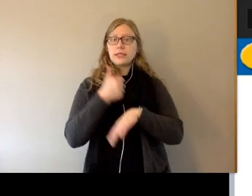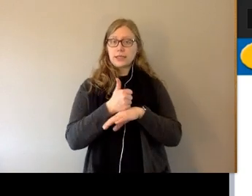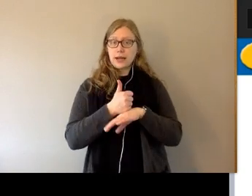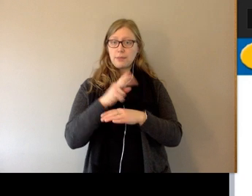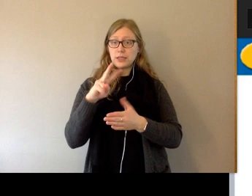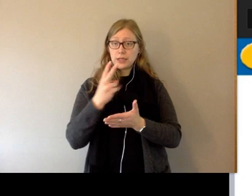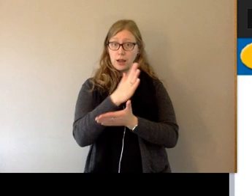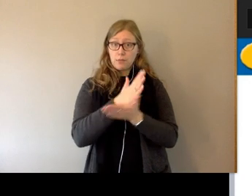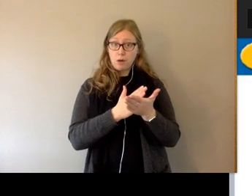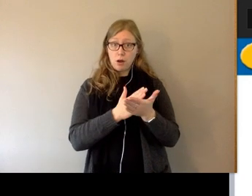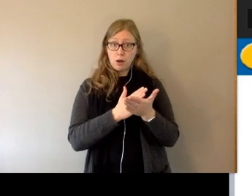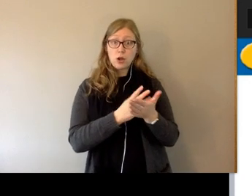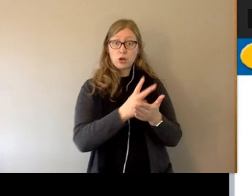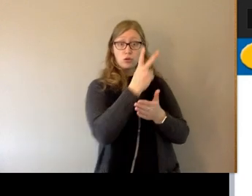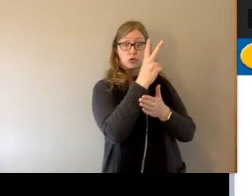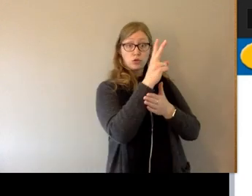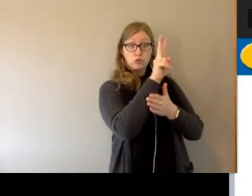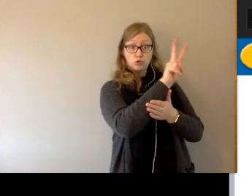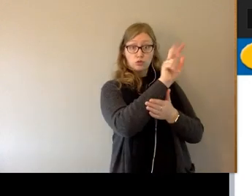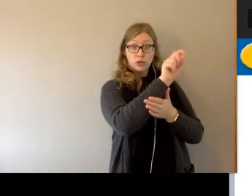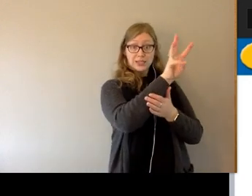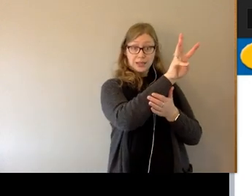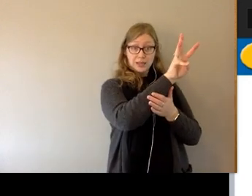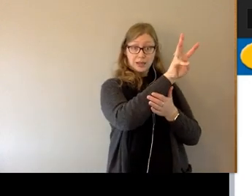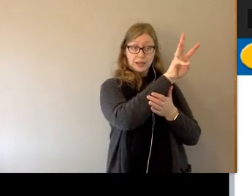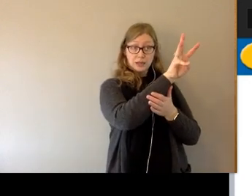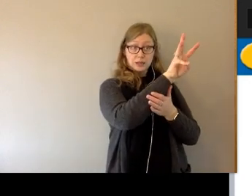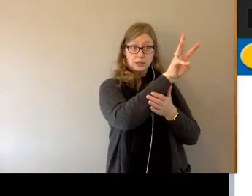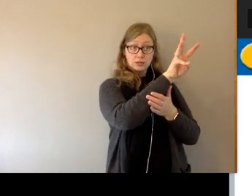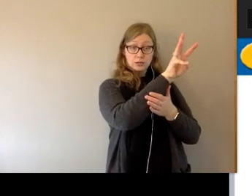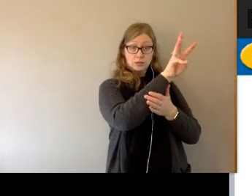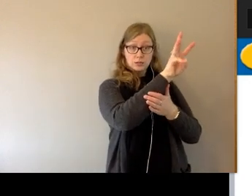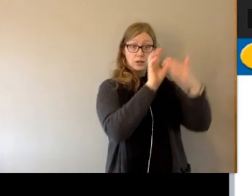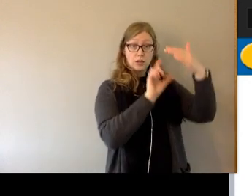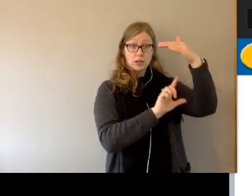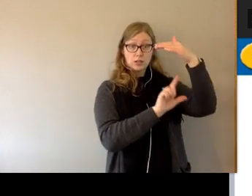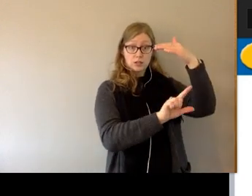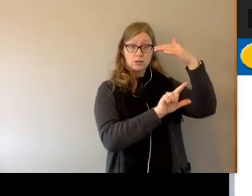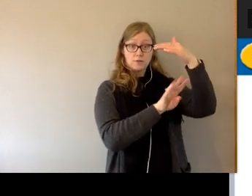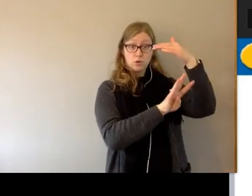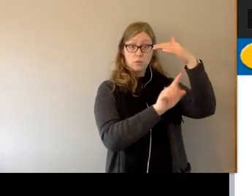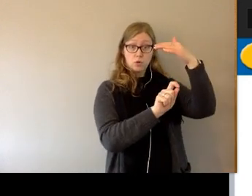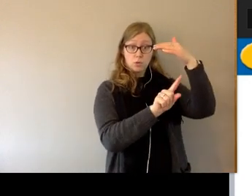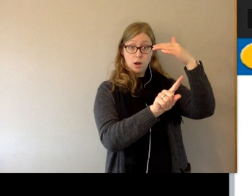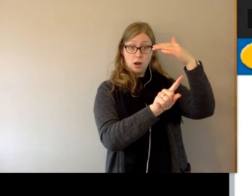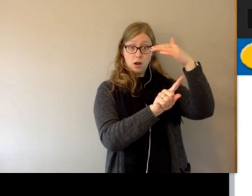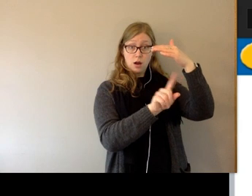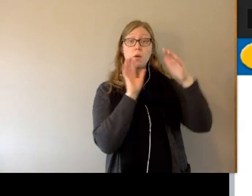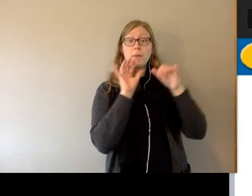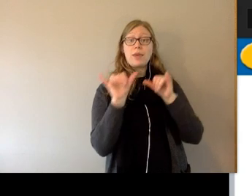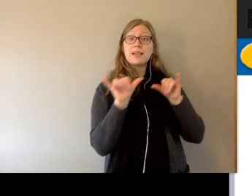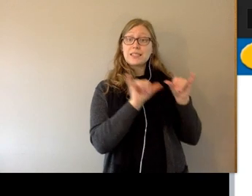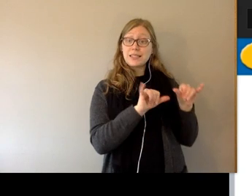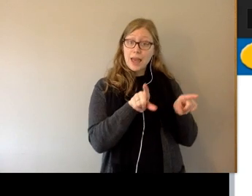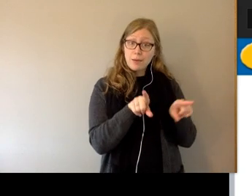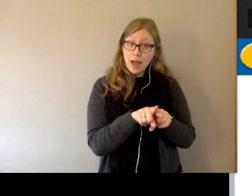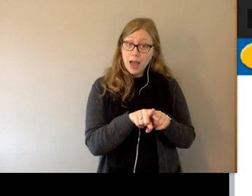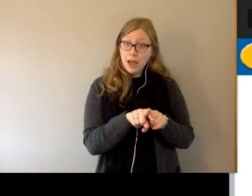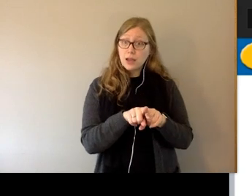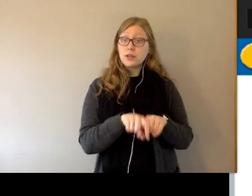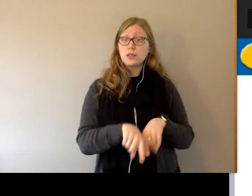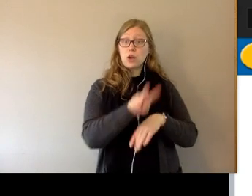2.6 is to 4.1. So 2.6 is to 4.1. The same as